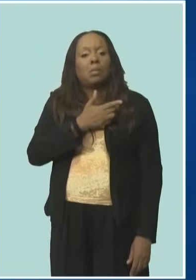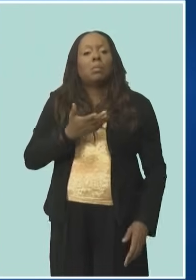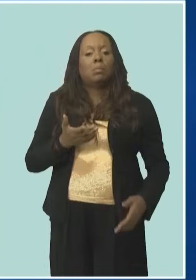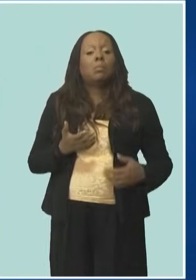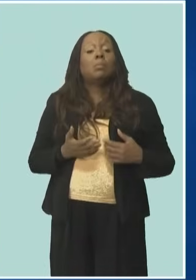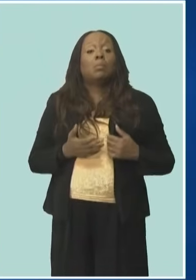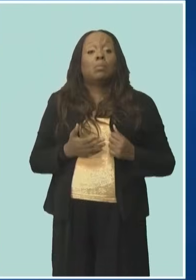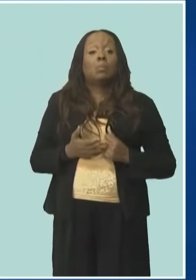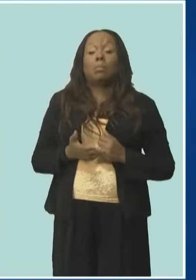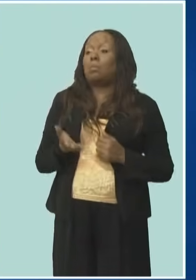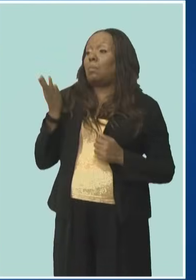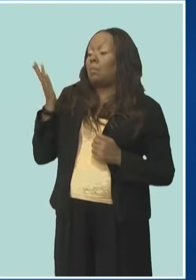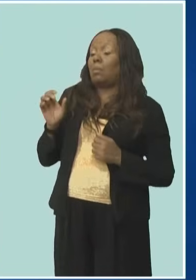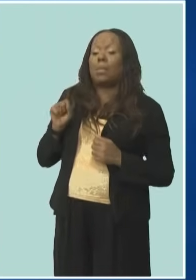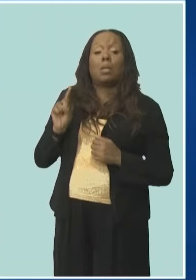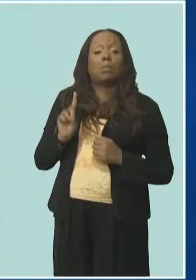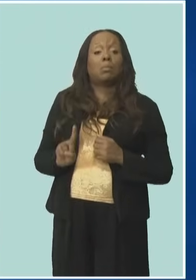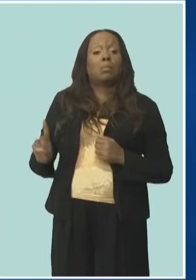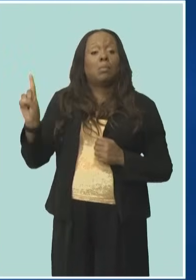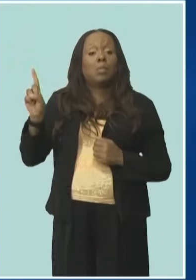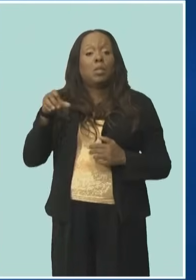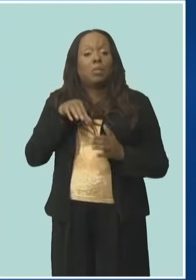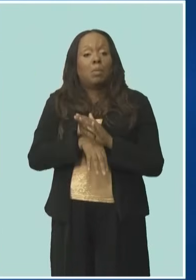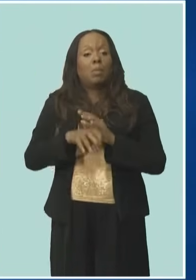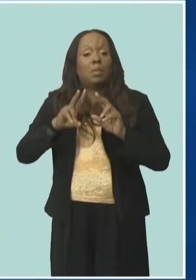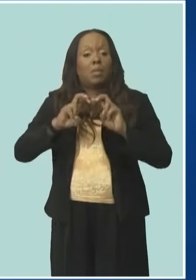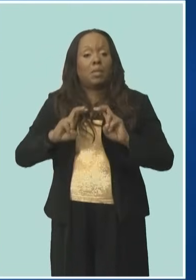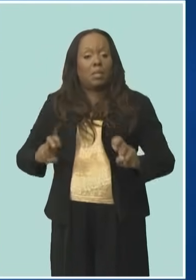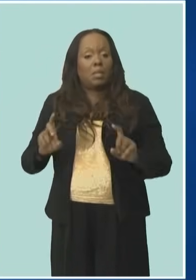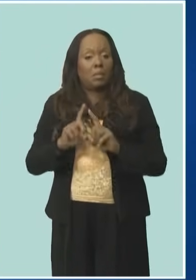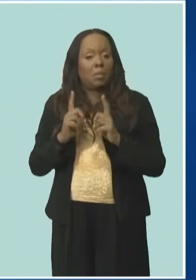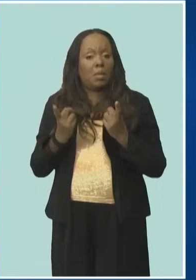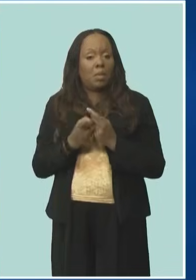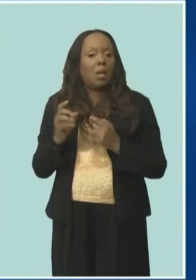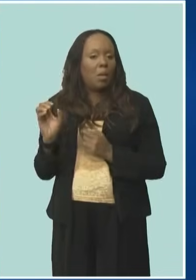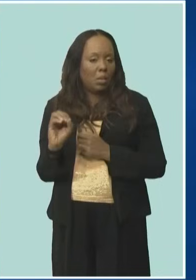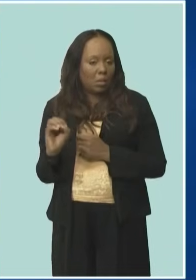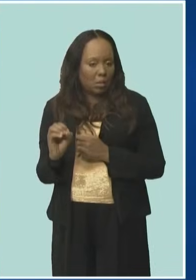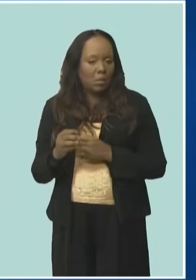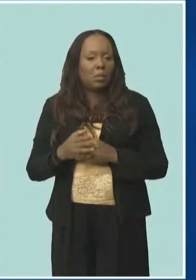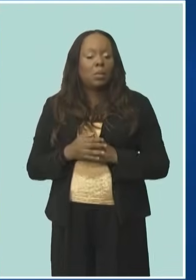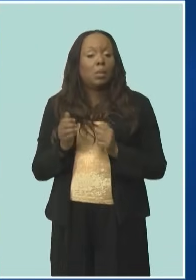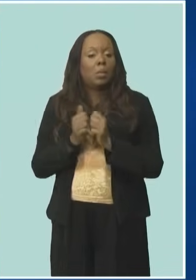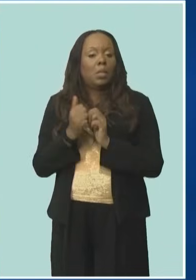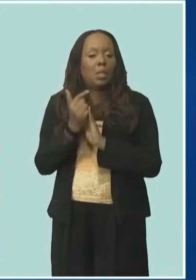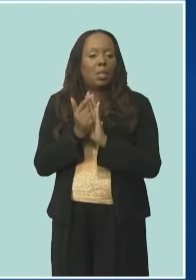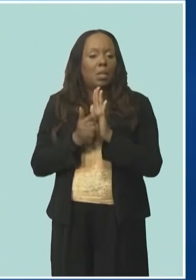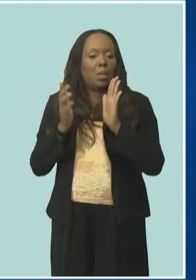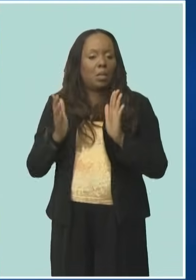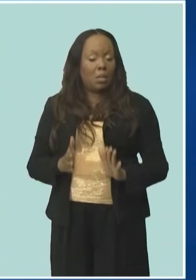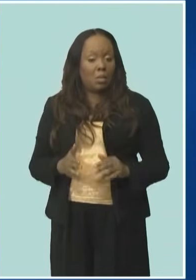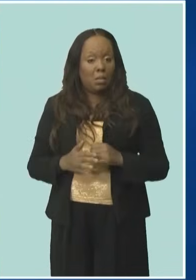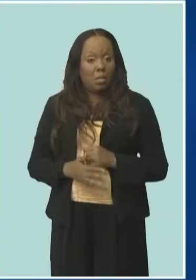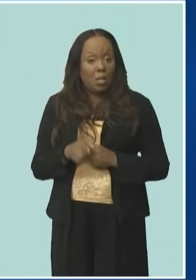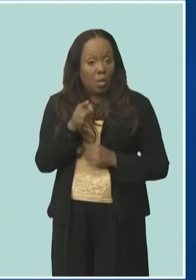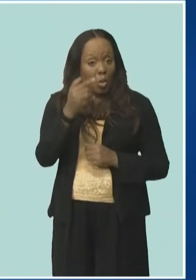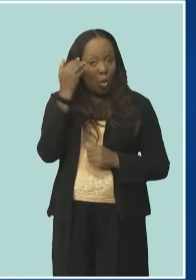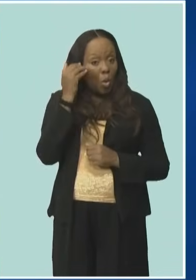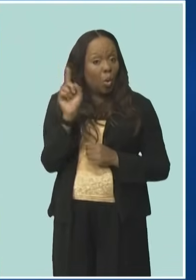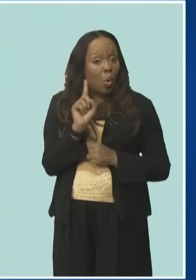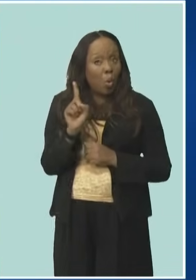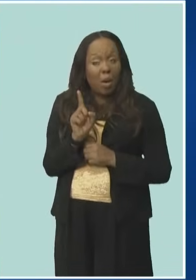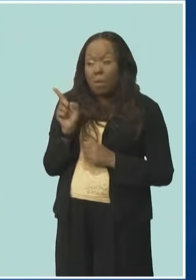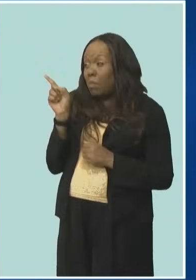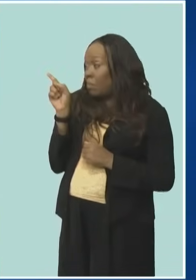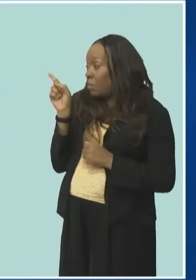can present himself to the Criminal Investigations Department South at Oistins Police Station, accompanied by an attorney at law of his